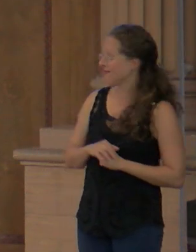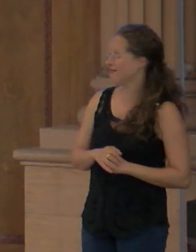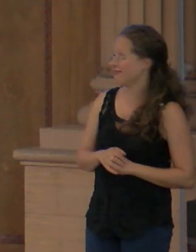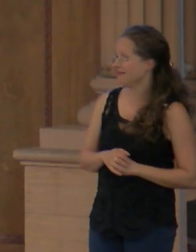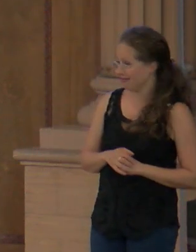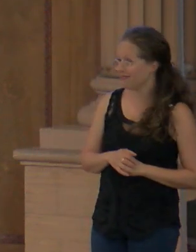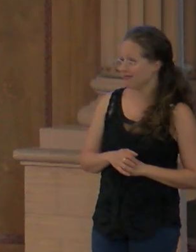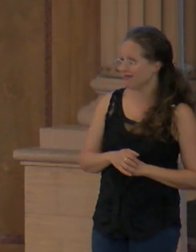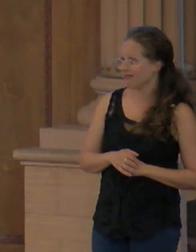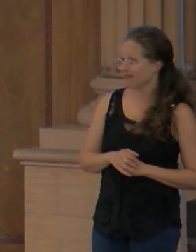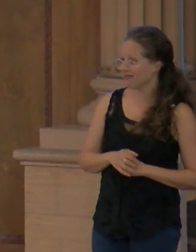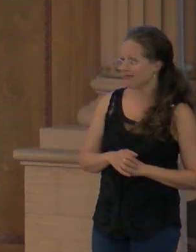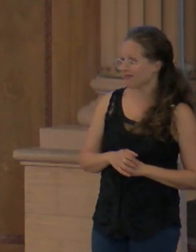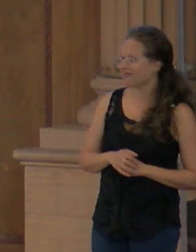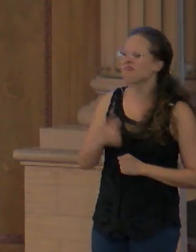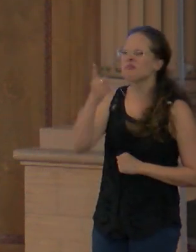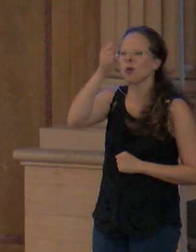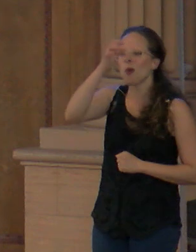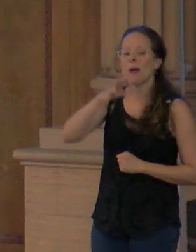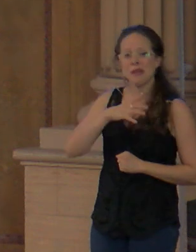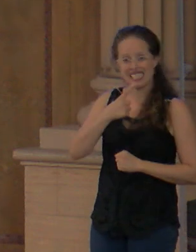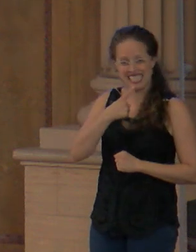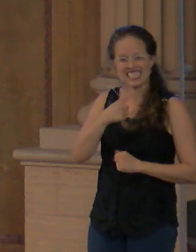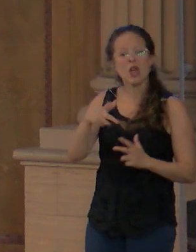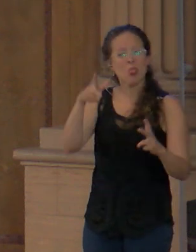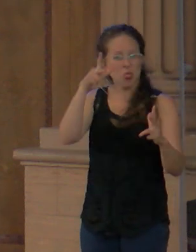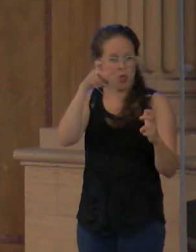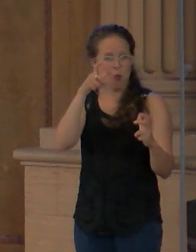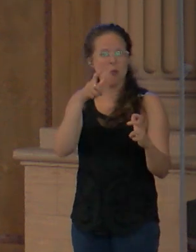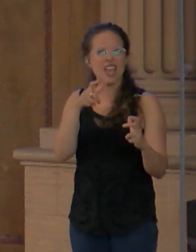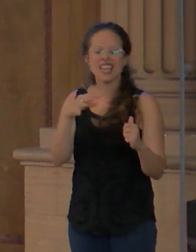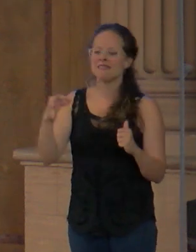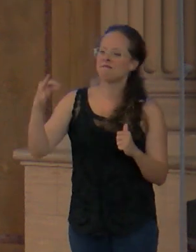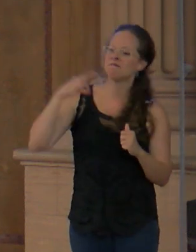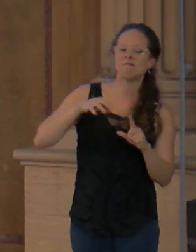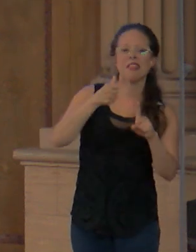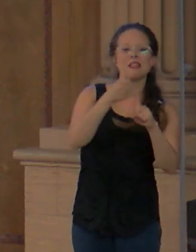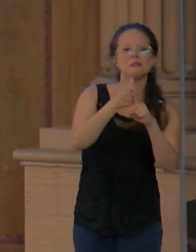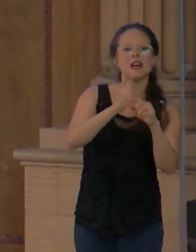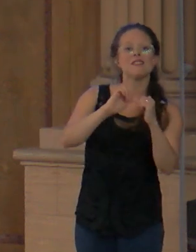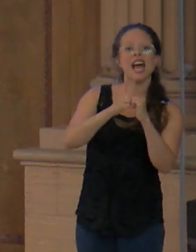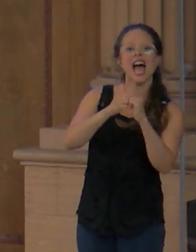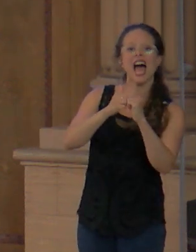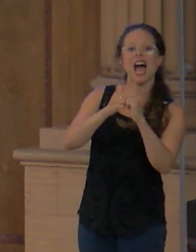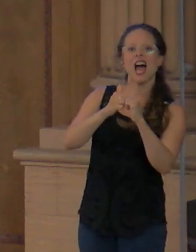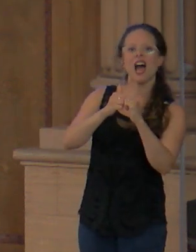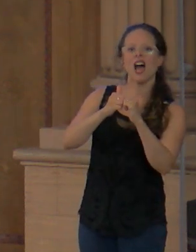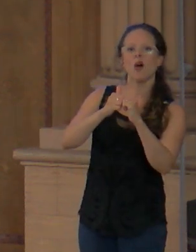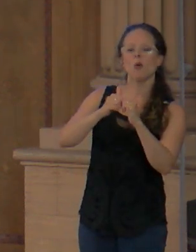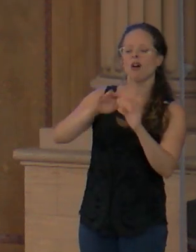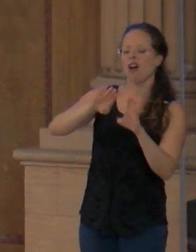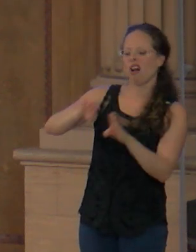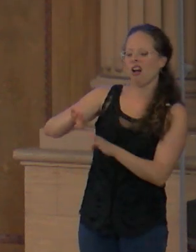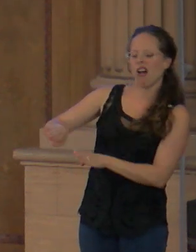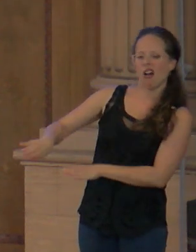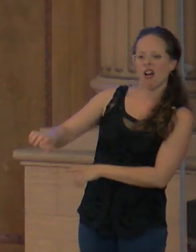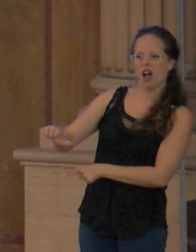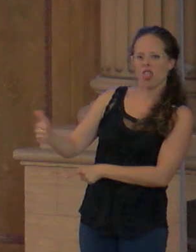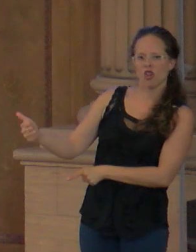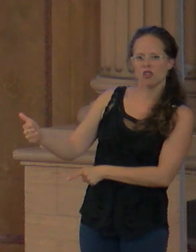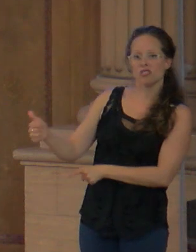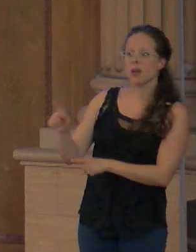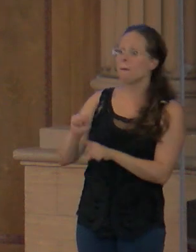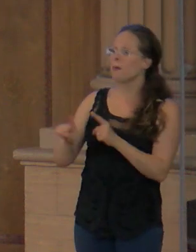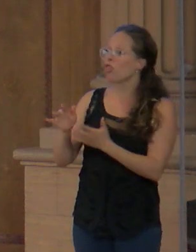Waltke says it this way. He says, "The wicked advantage themselves by disadvantaging others, But the righteous,